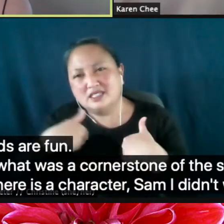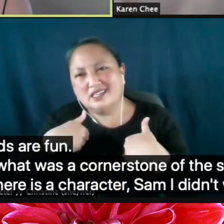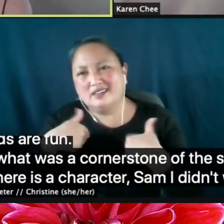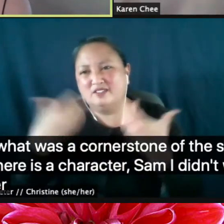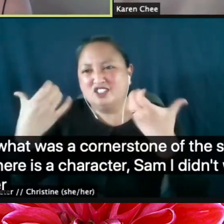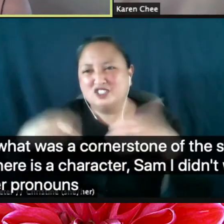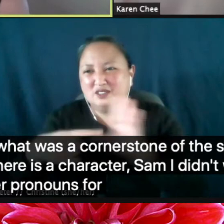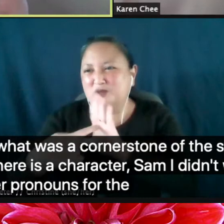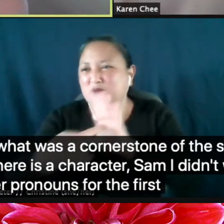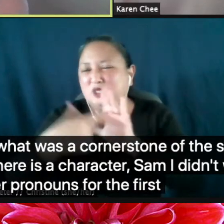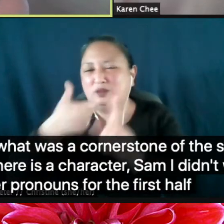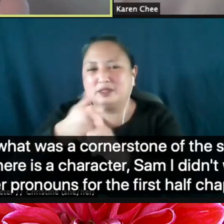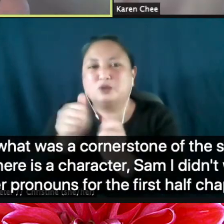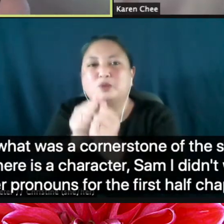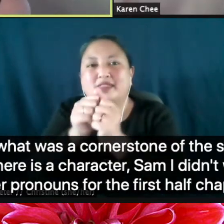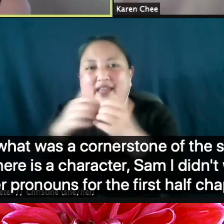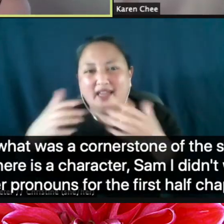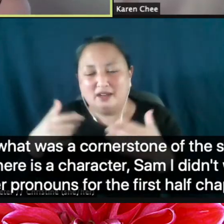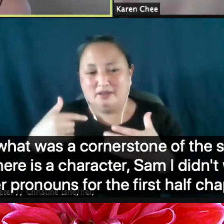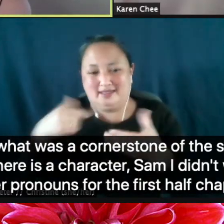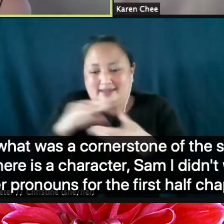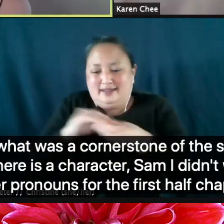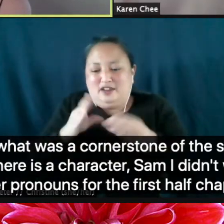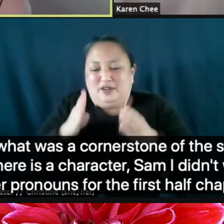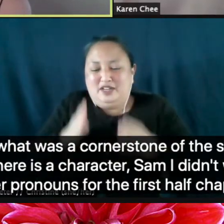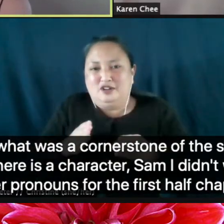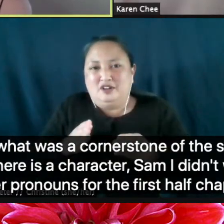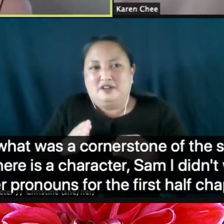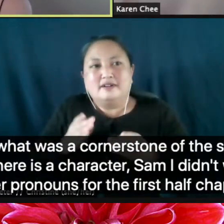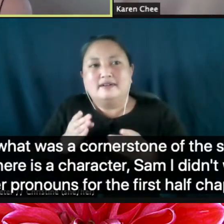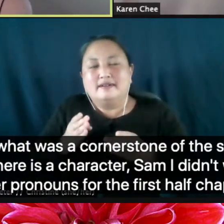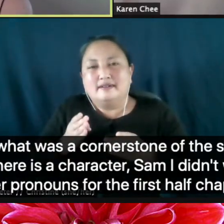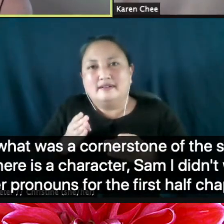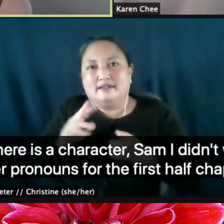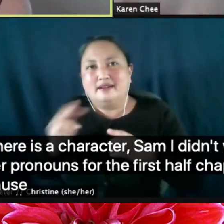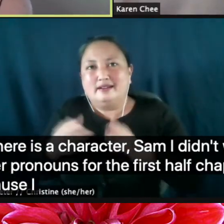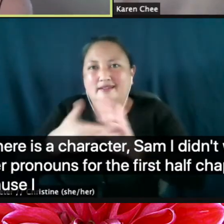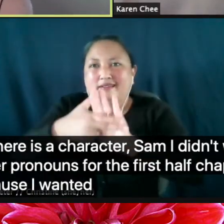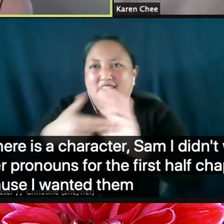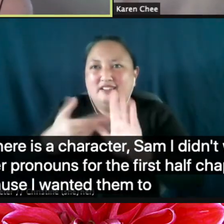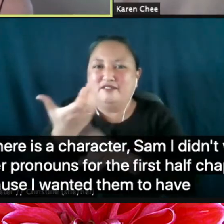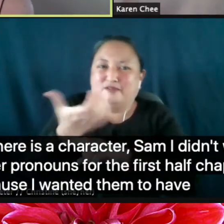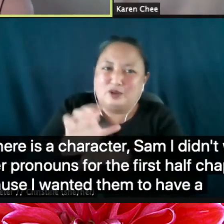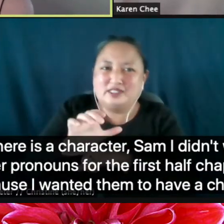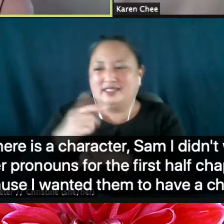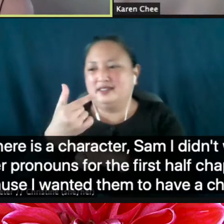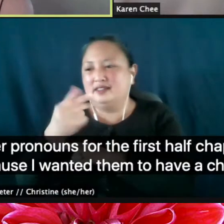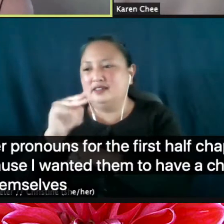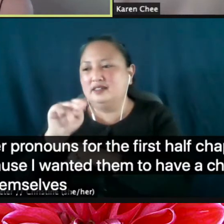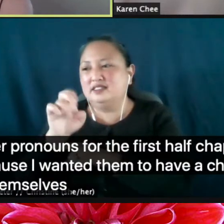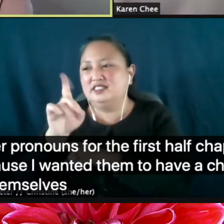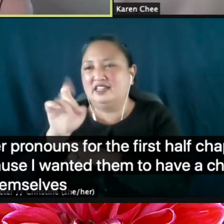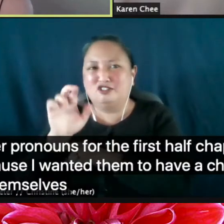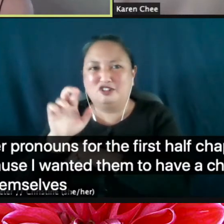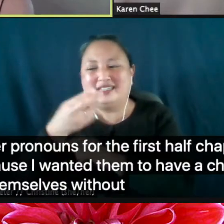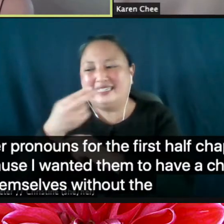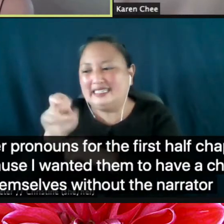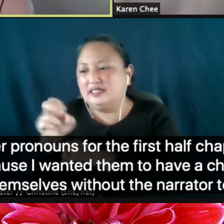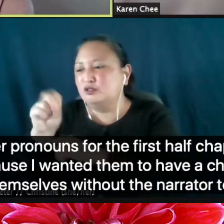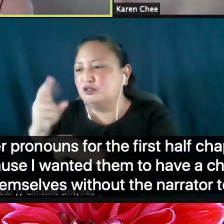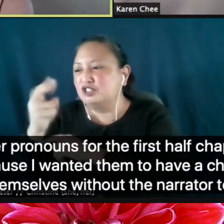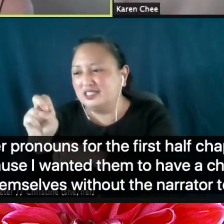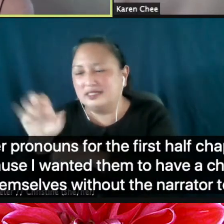themselves first without the narrator in the gaze of the book gendering them. So that